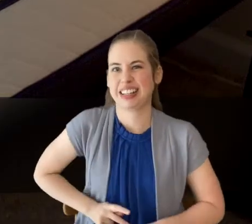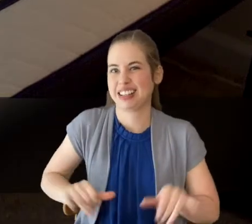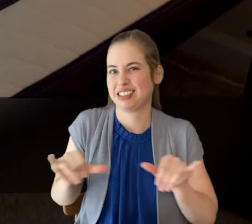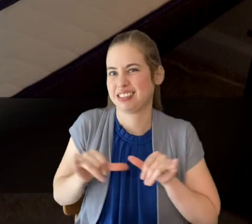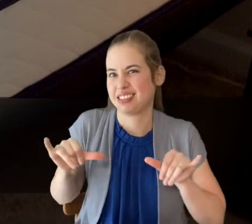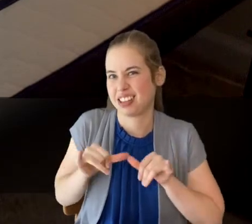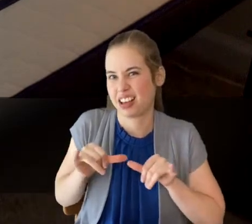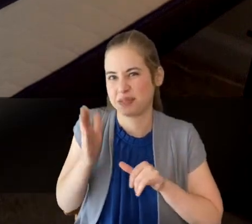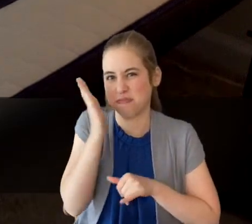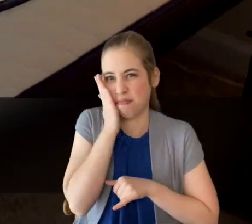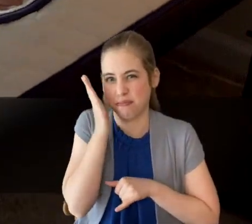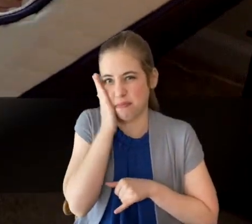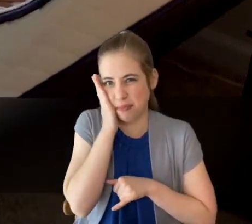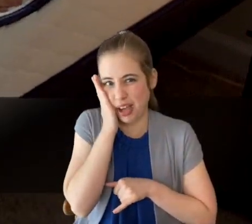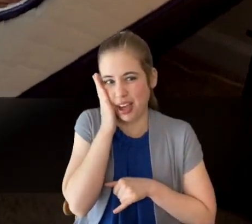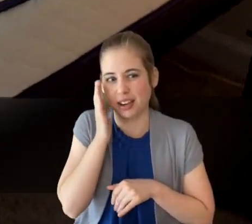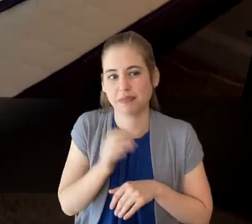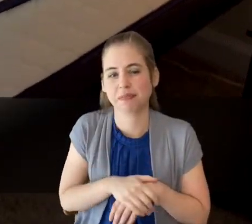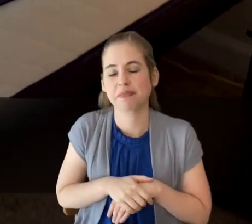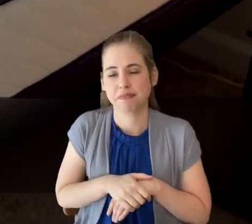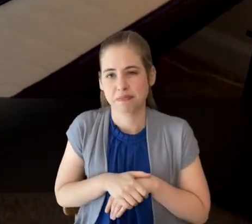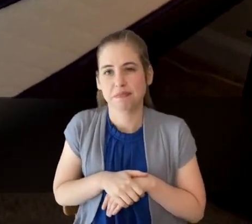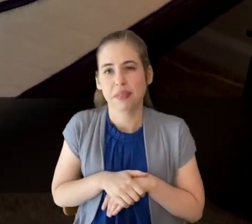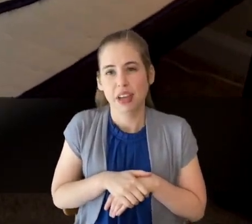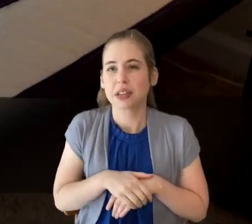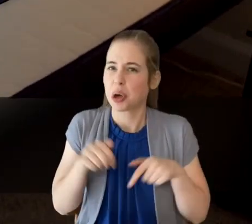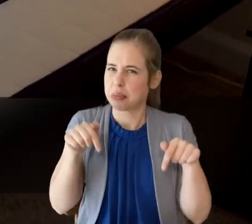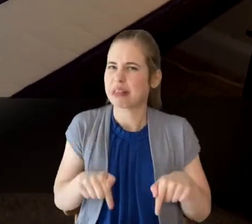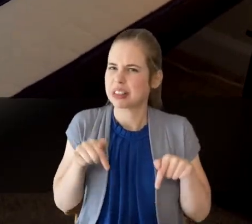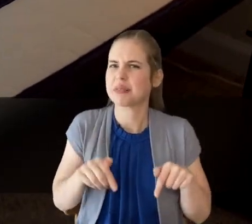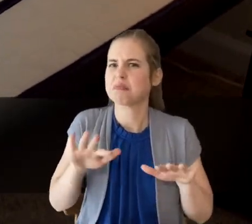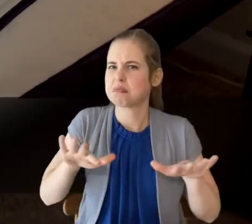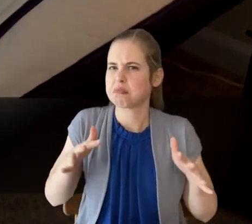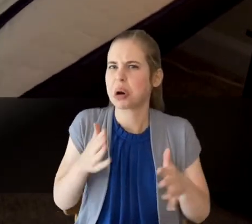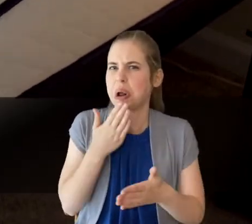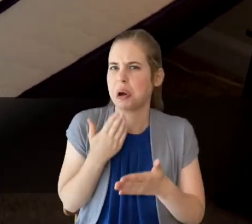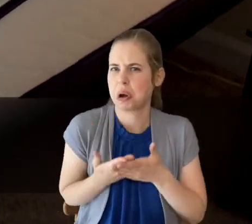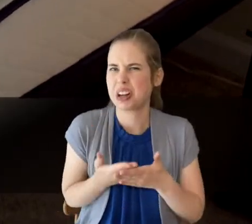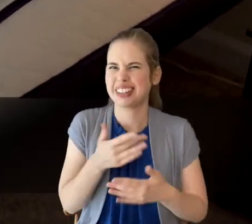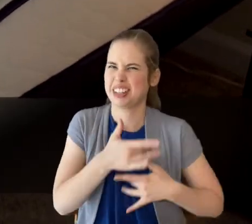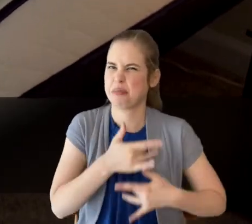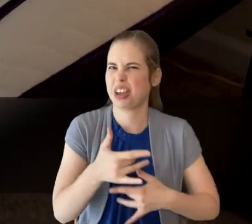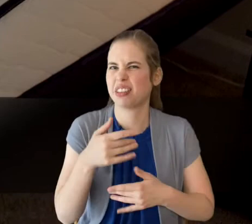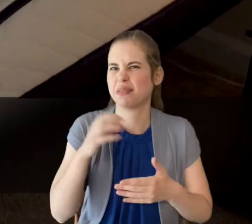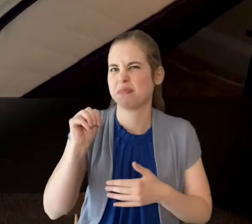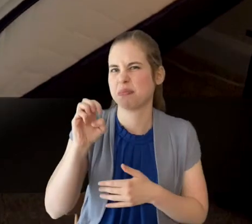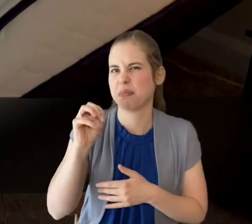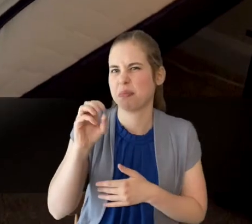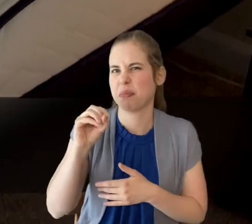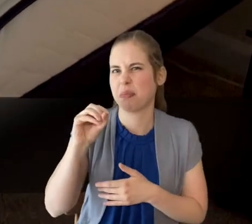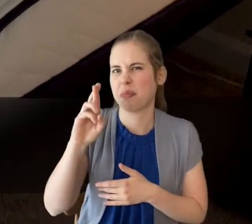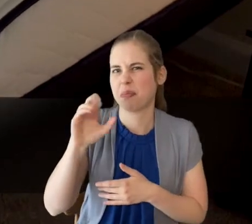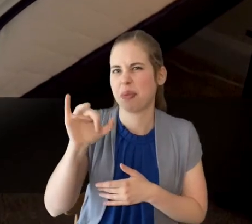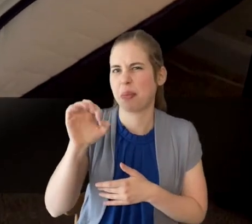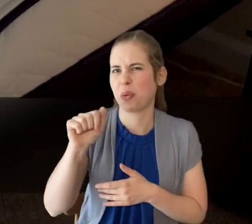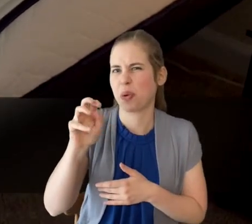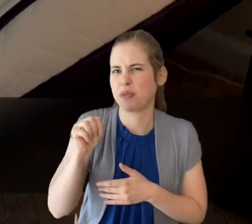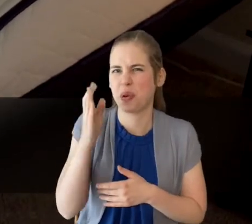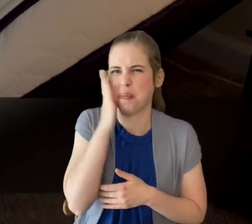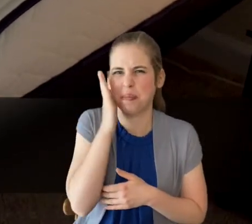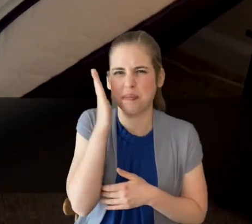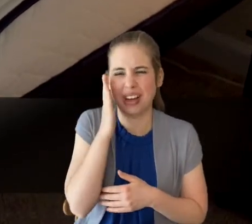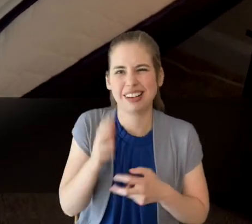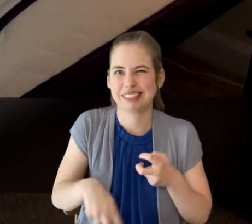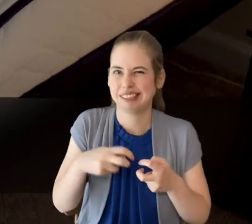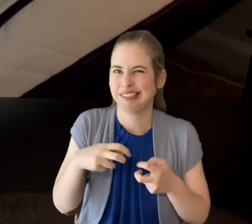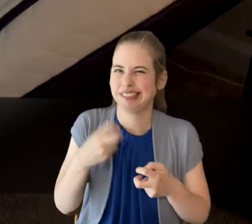poor edge support won't utilize the full surface of the bed. And we didn't feel like the GravityLux let us down here. When lying